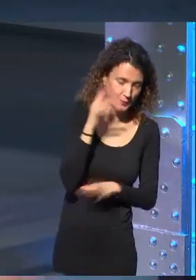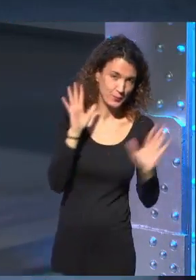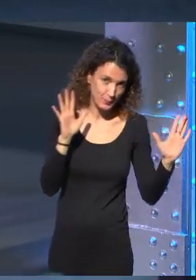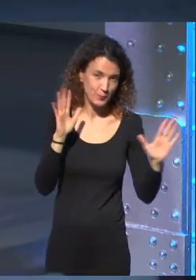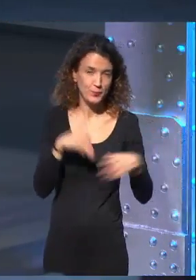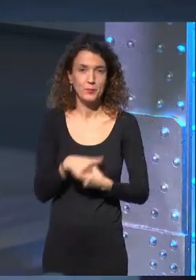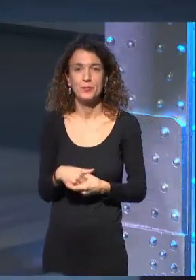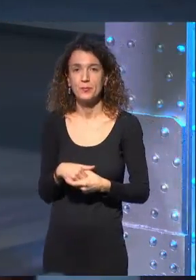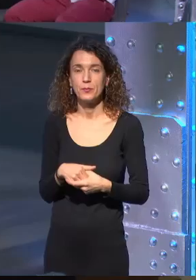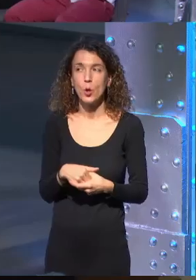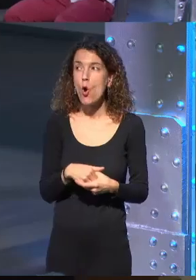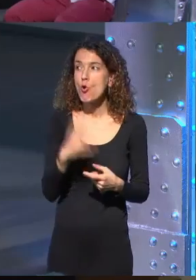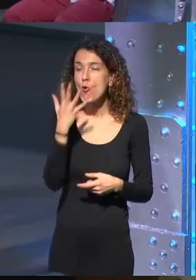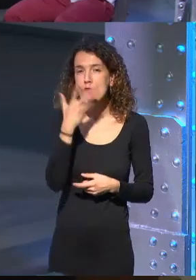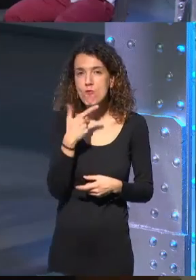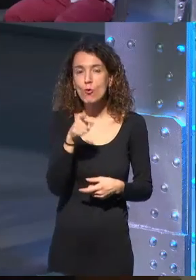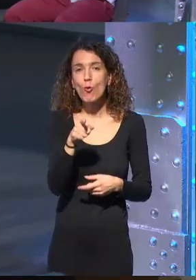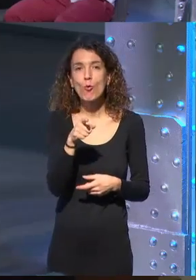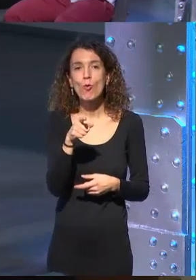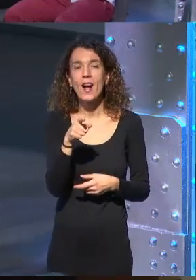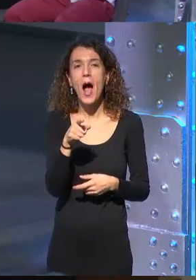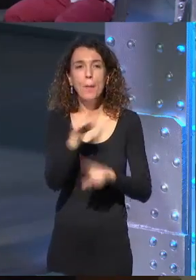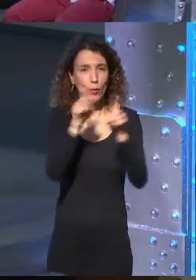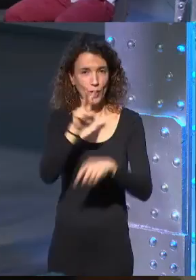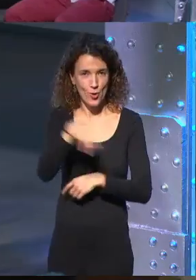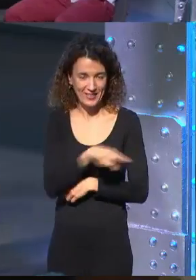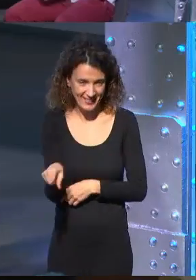You must know a little bit about what it is.